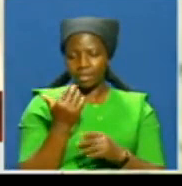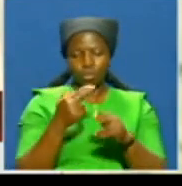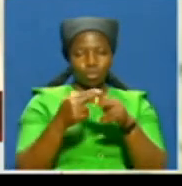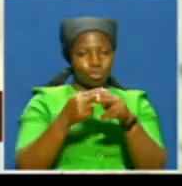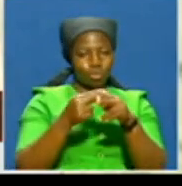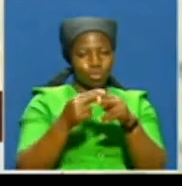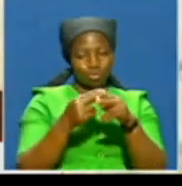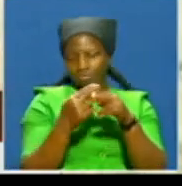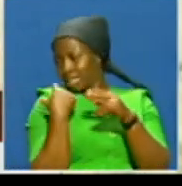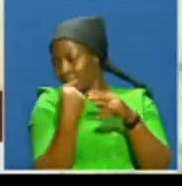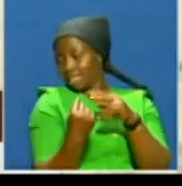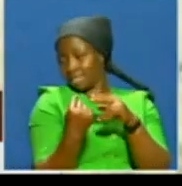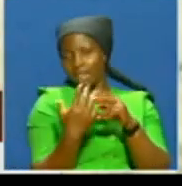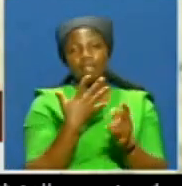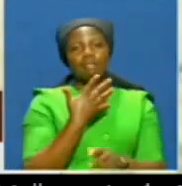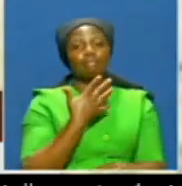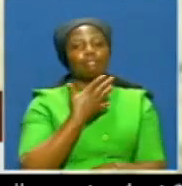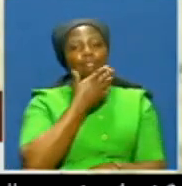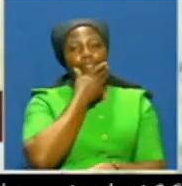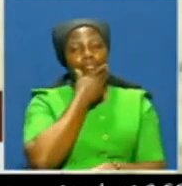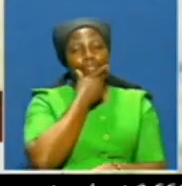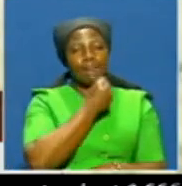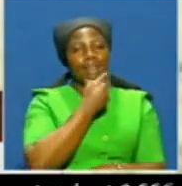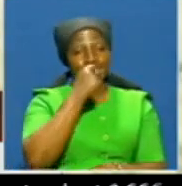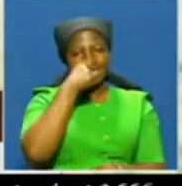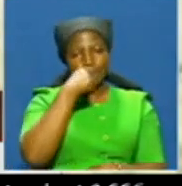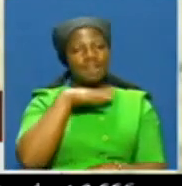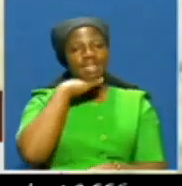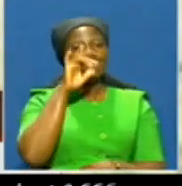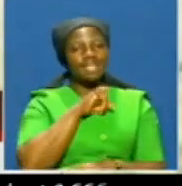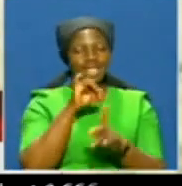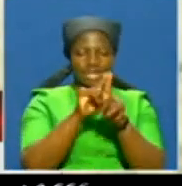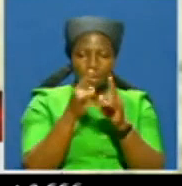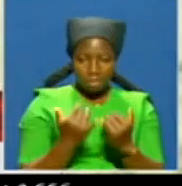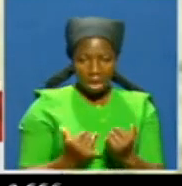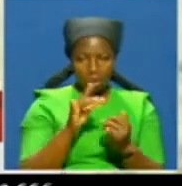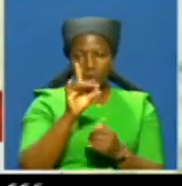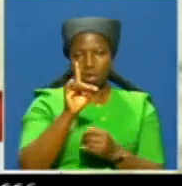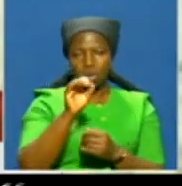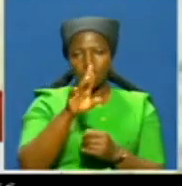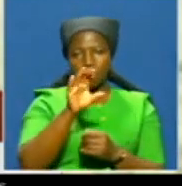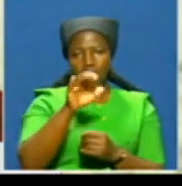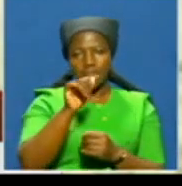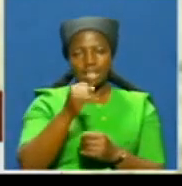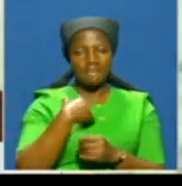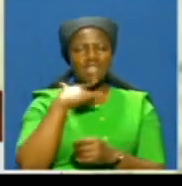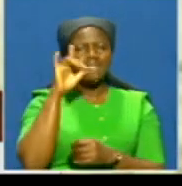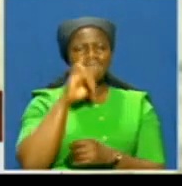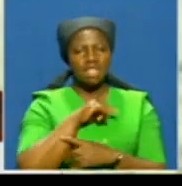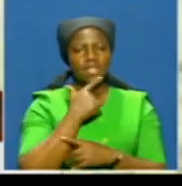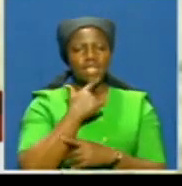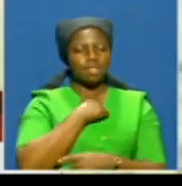alienda, and today morning nimesikia Mama Dorcas Ntimama ameenda. So tunasema tu poleni sana,